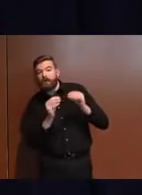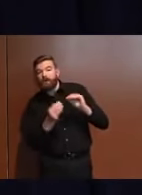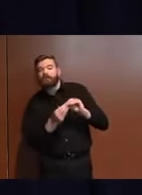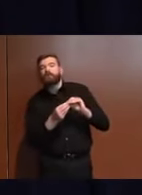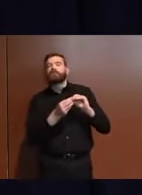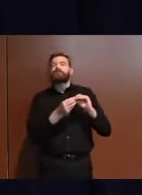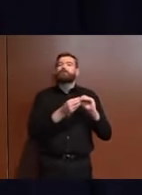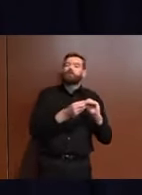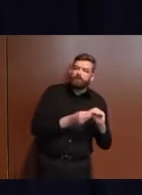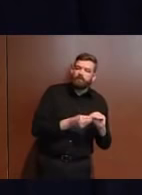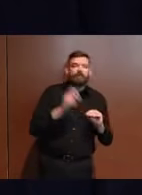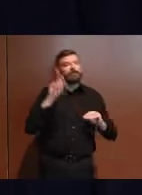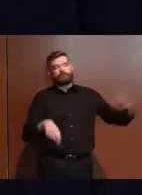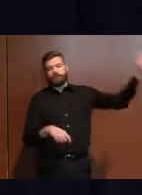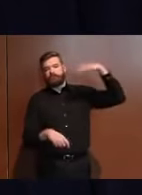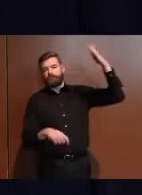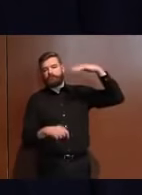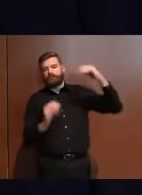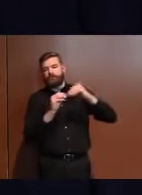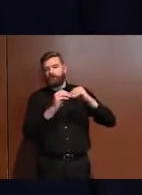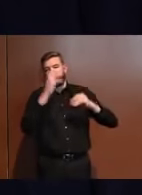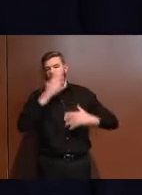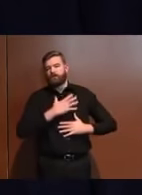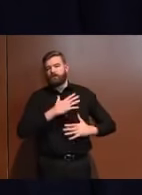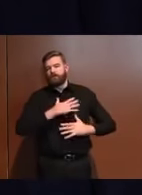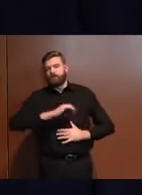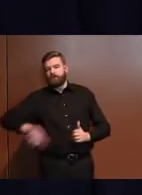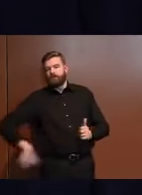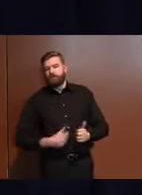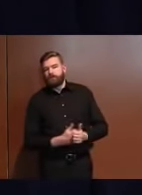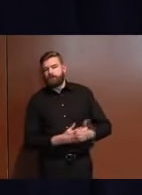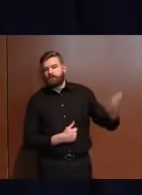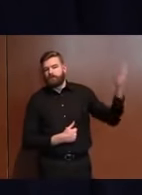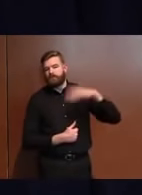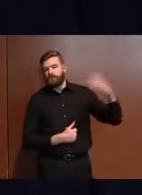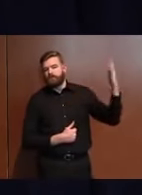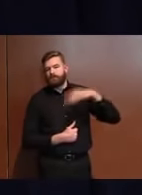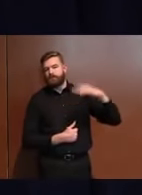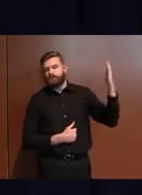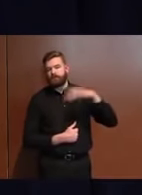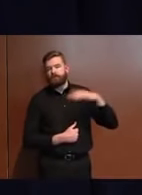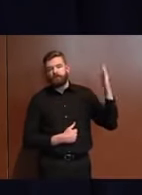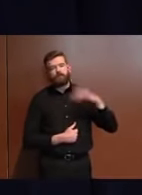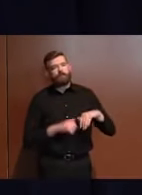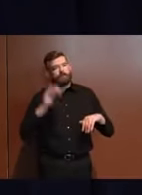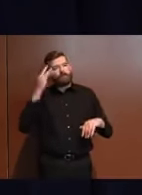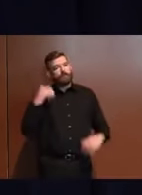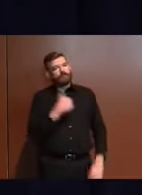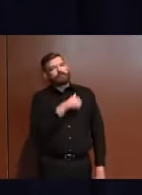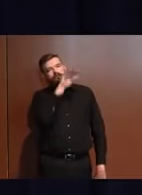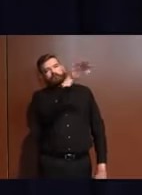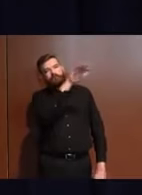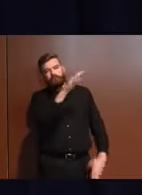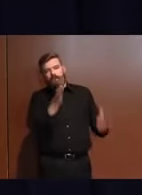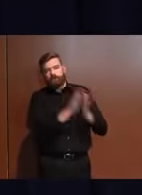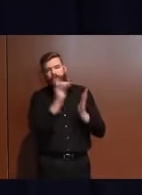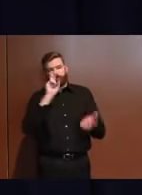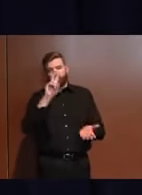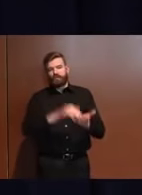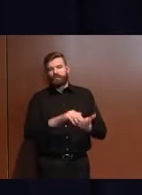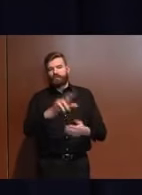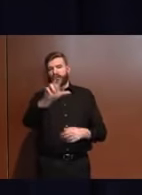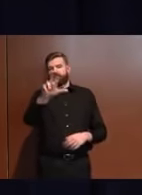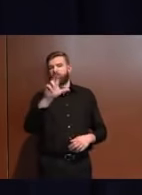in reserve. So that's what we're working on with the 2,300 request,